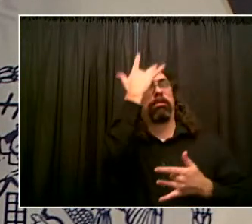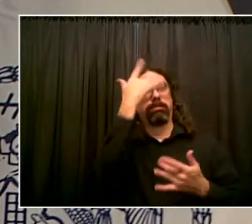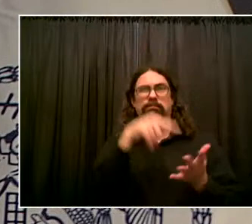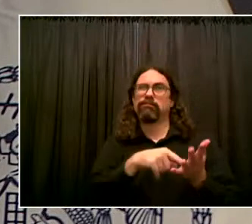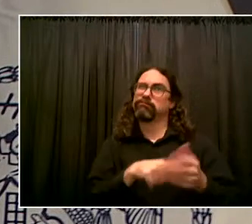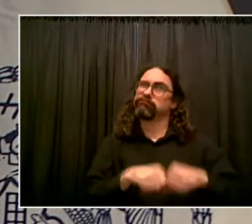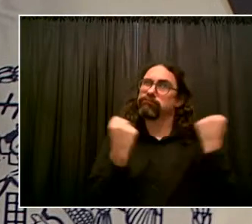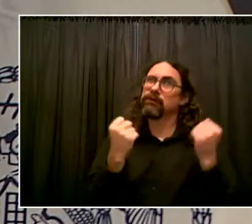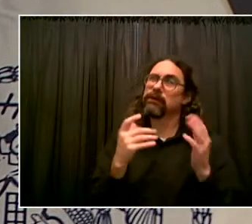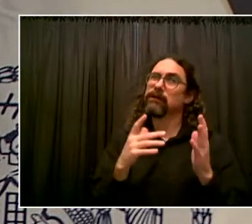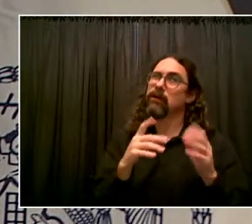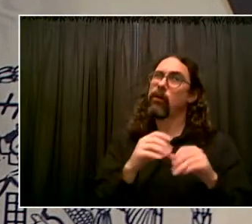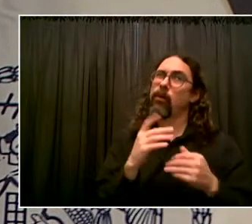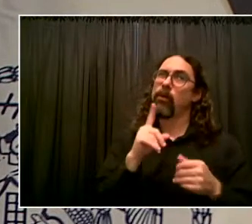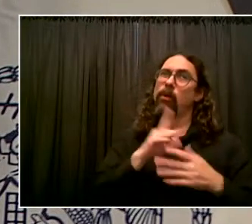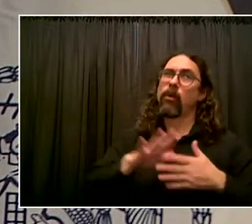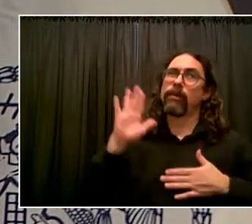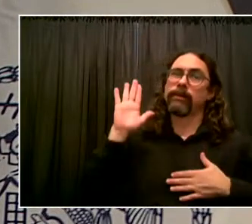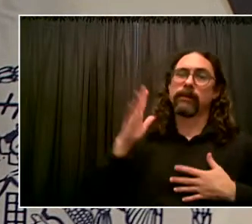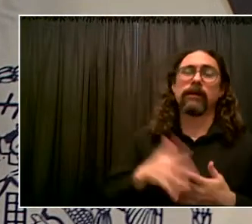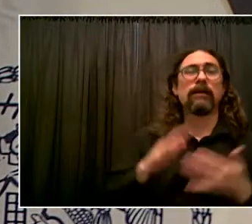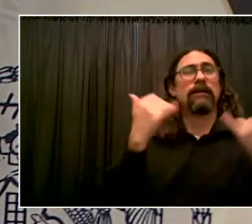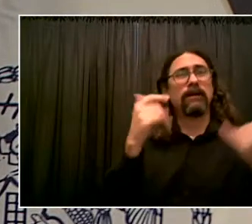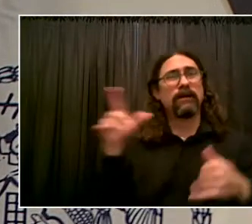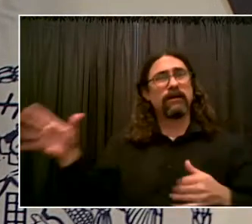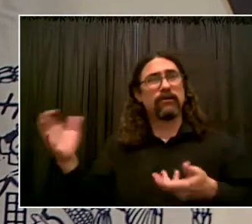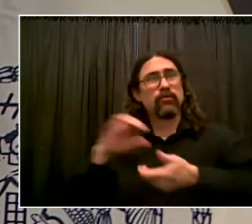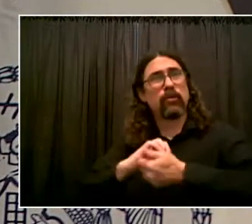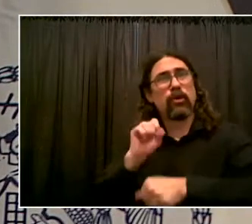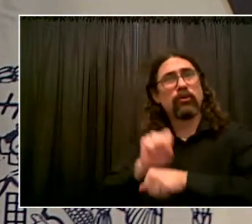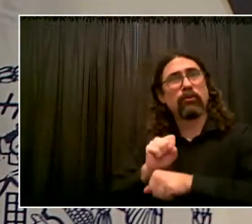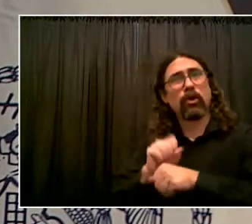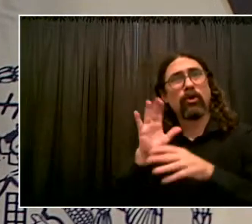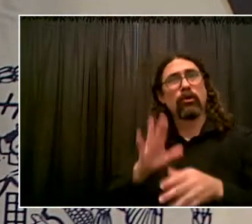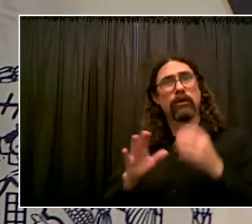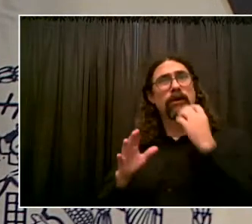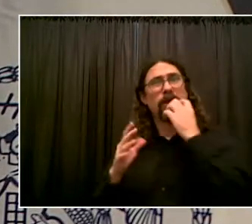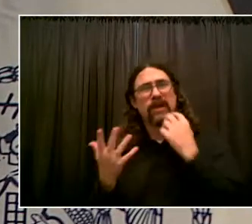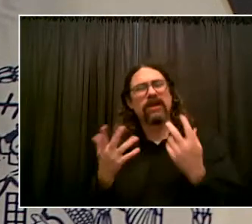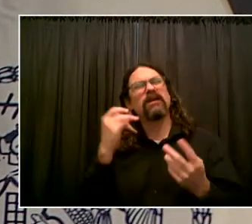on top of that, as employees, if they lied to the department,